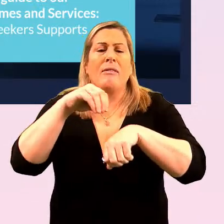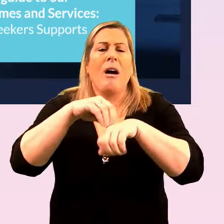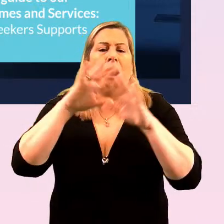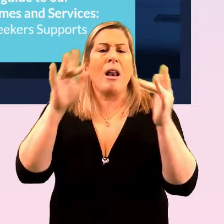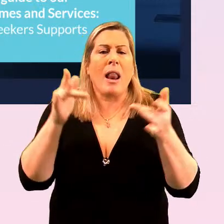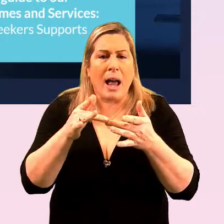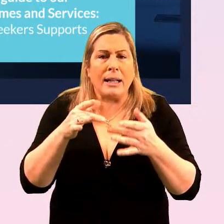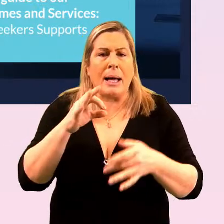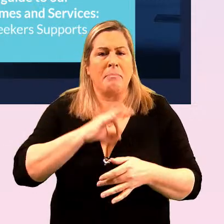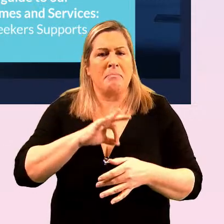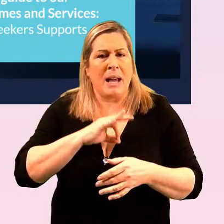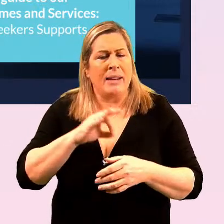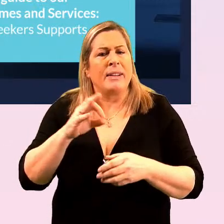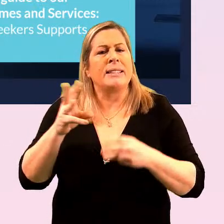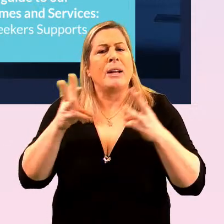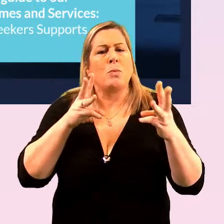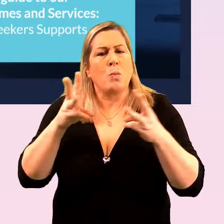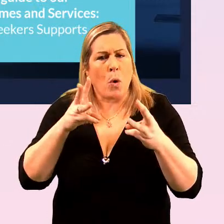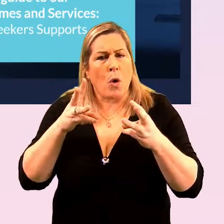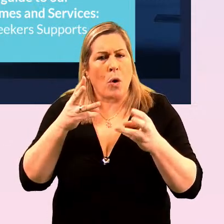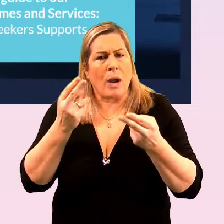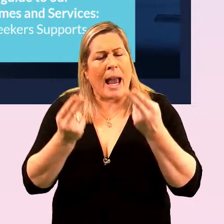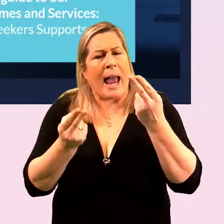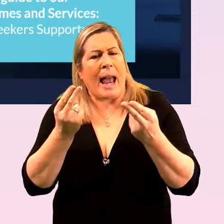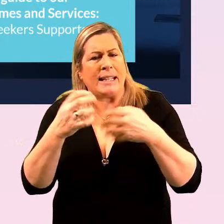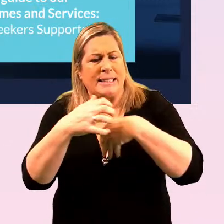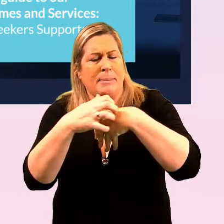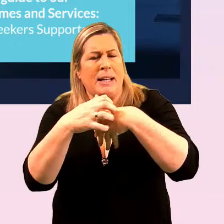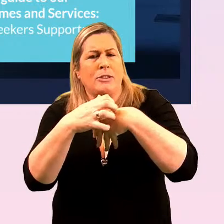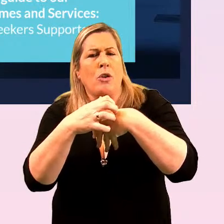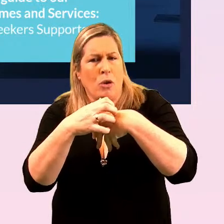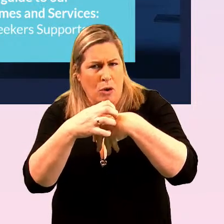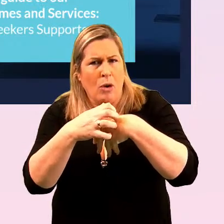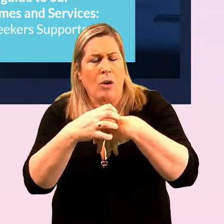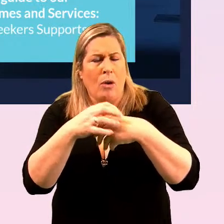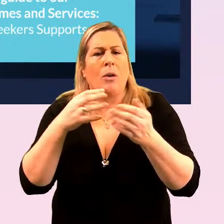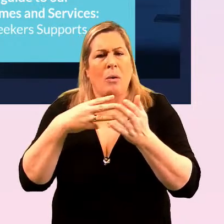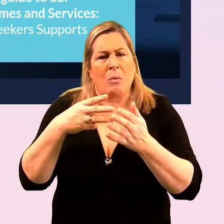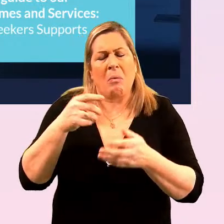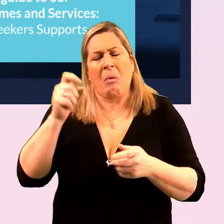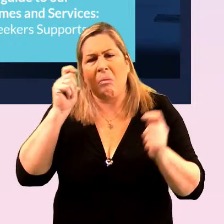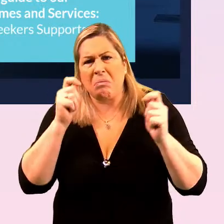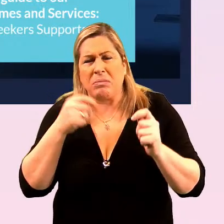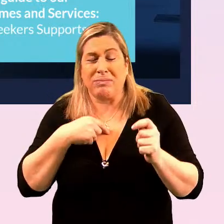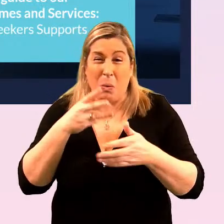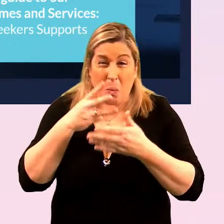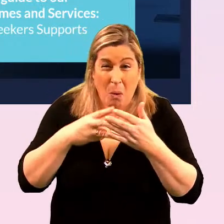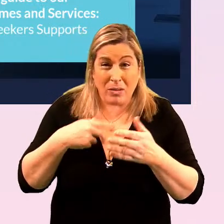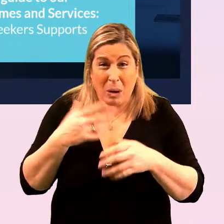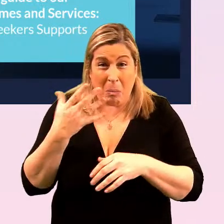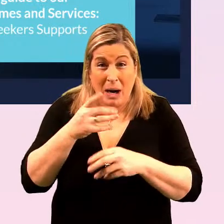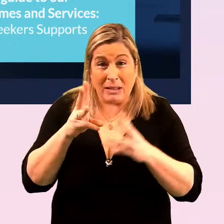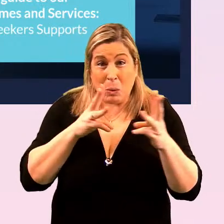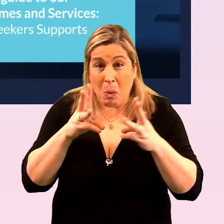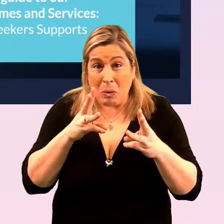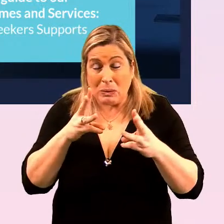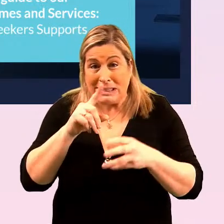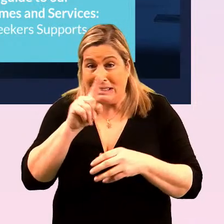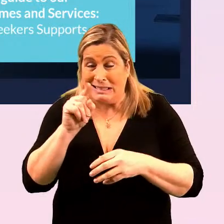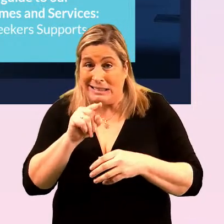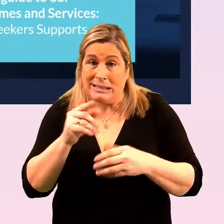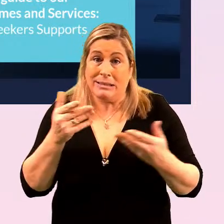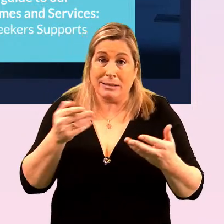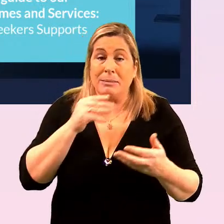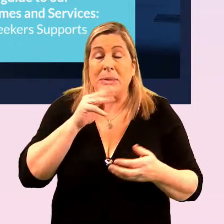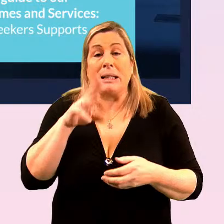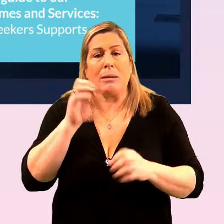estimator, so that when you want to see, well, is it actually worth my while going back to work? Well, then you can put in what your earnings would